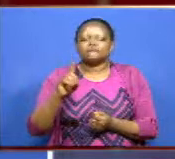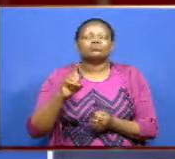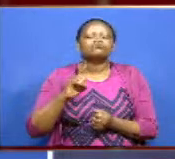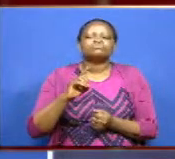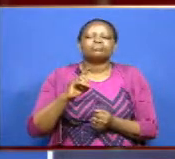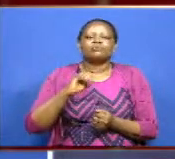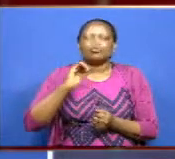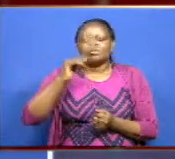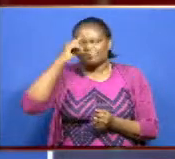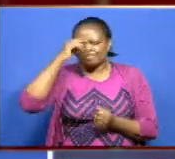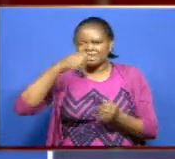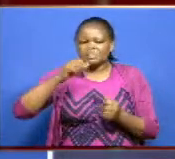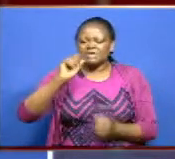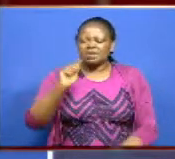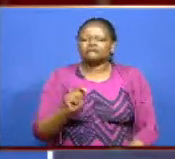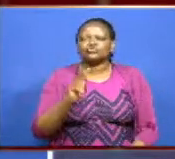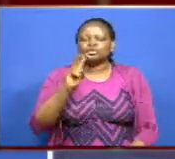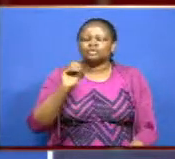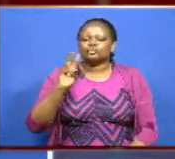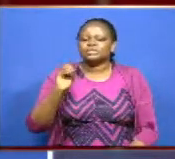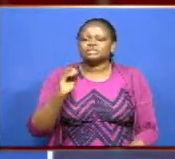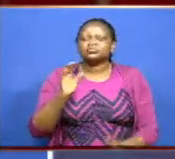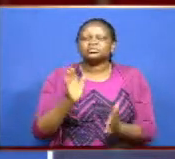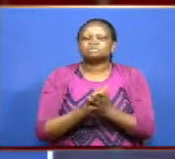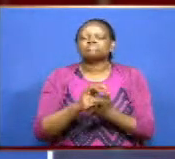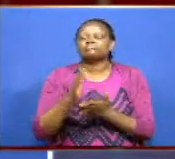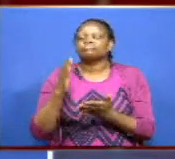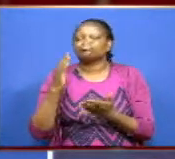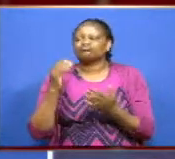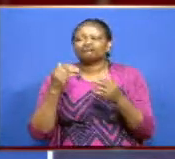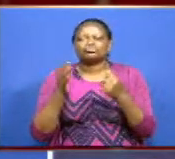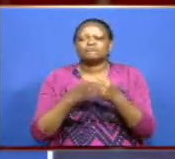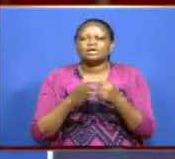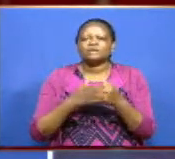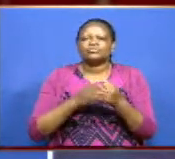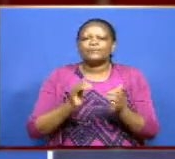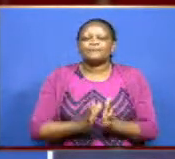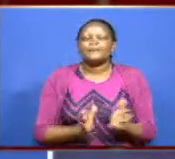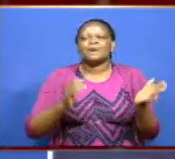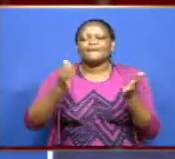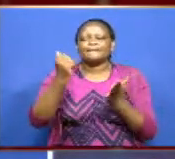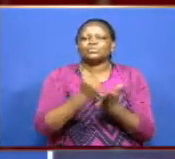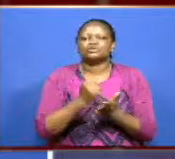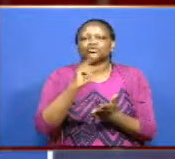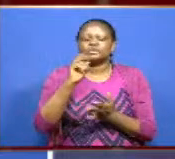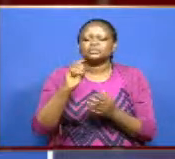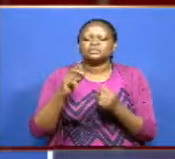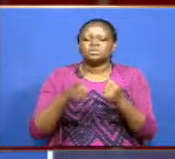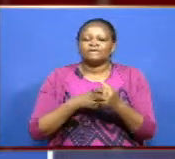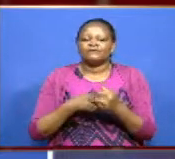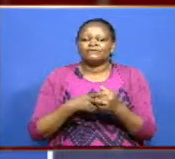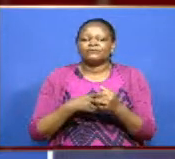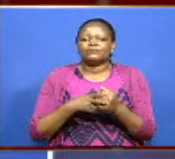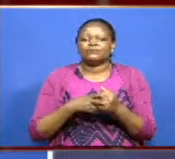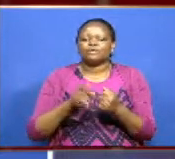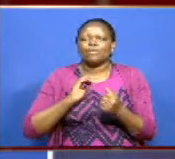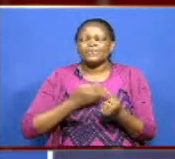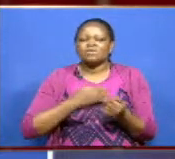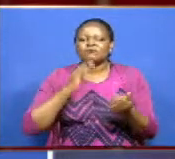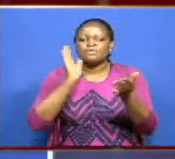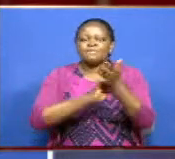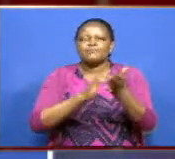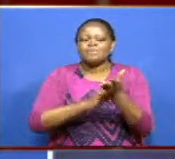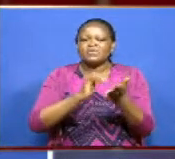Act 2020 and section 9 of the Public Appointment Act 2017, the committee recommends that